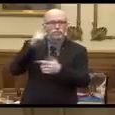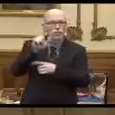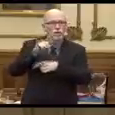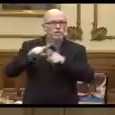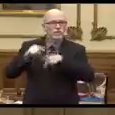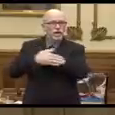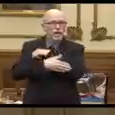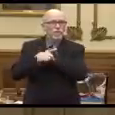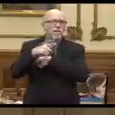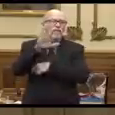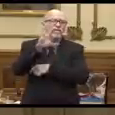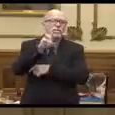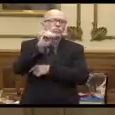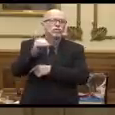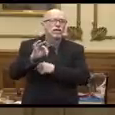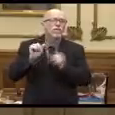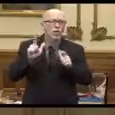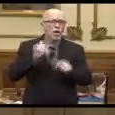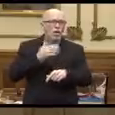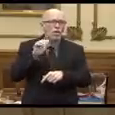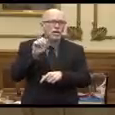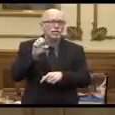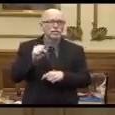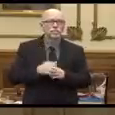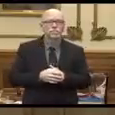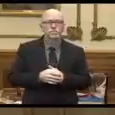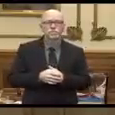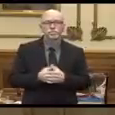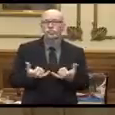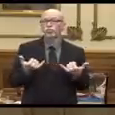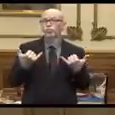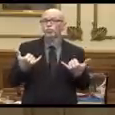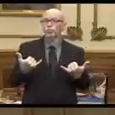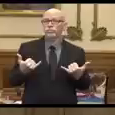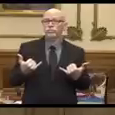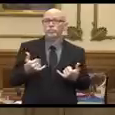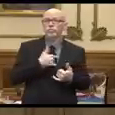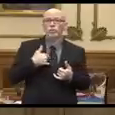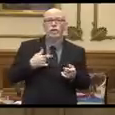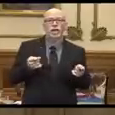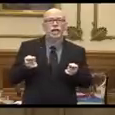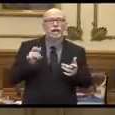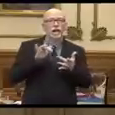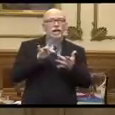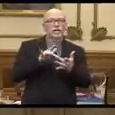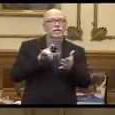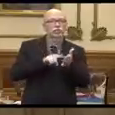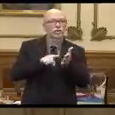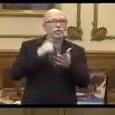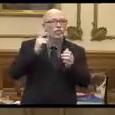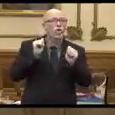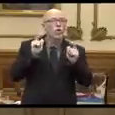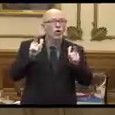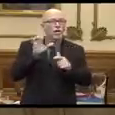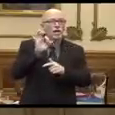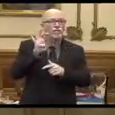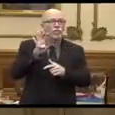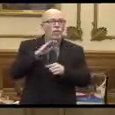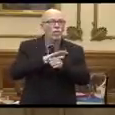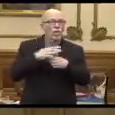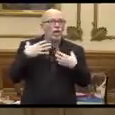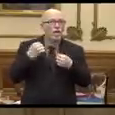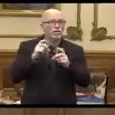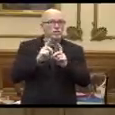about 56% of all of our cases. Today, we're handling contact tracing for all 94 local health